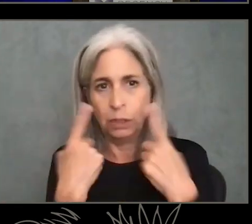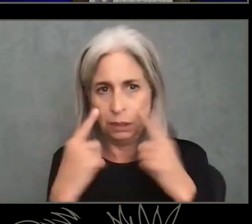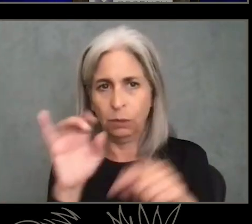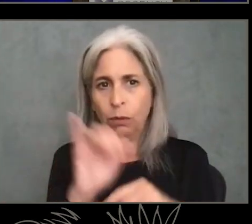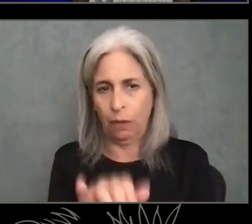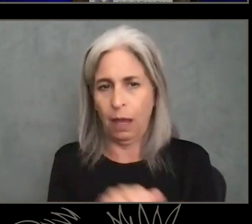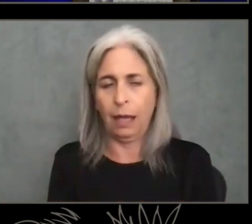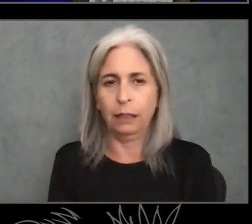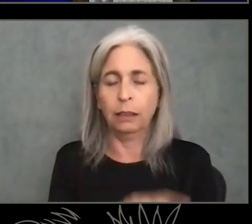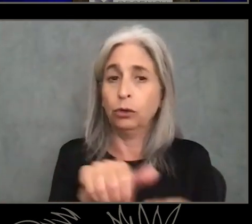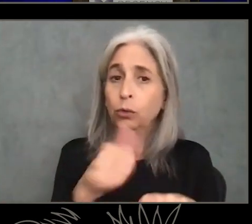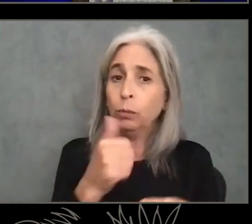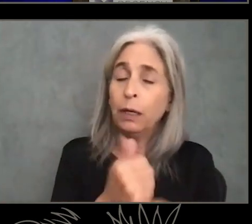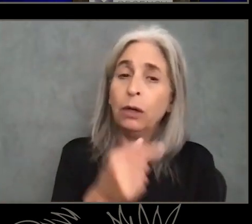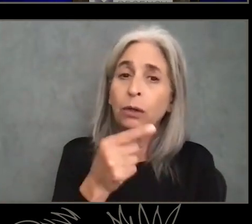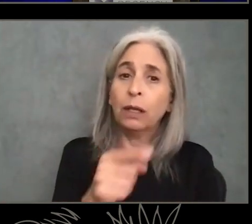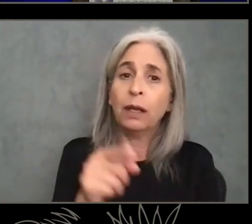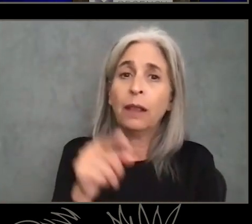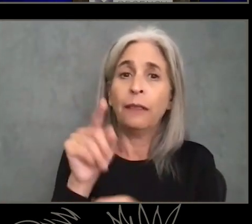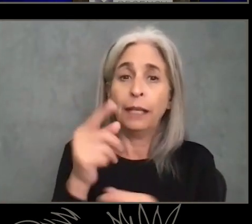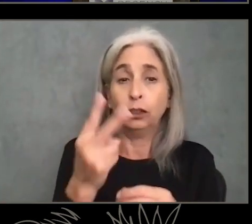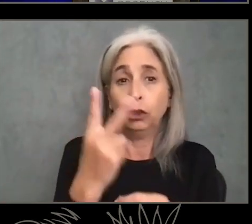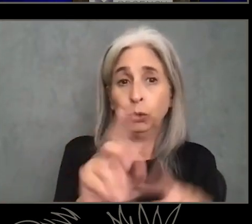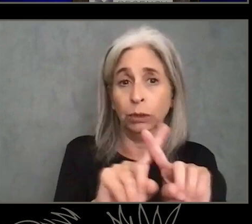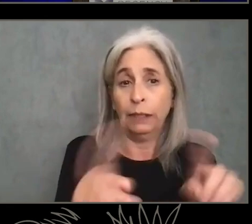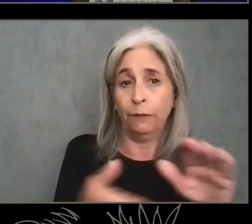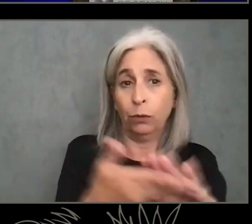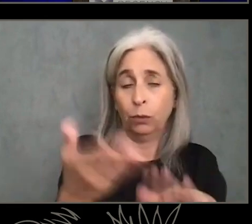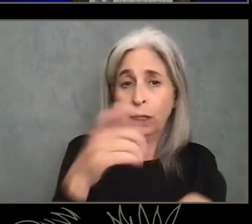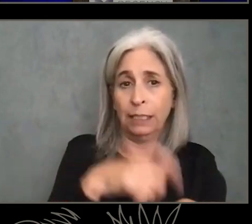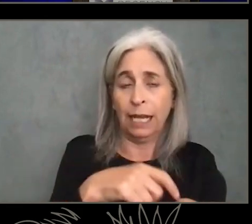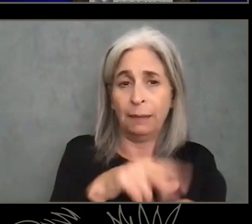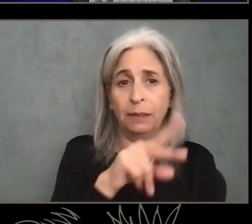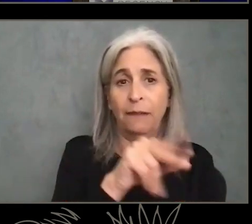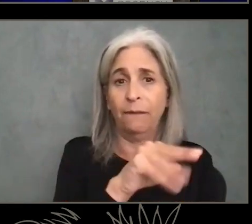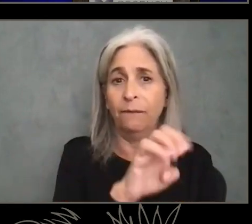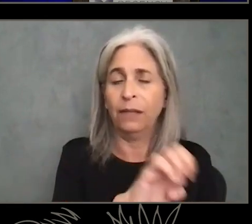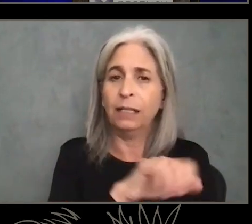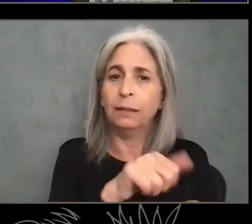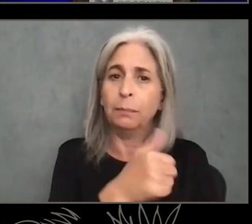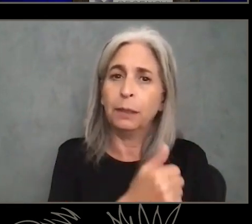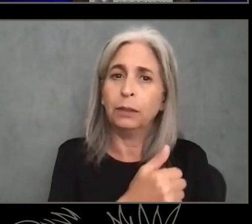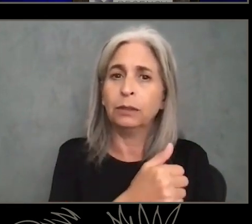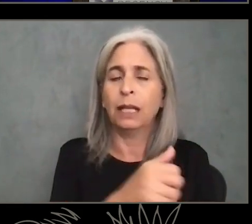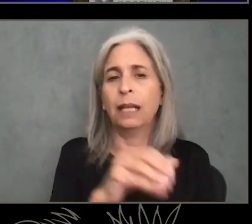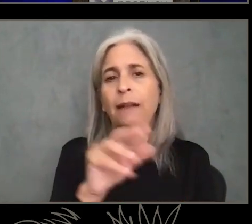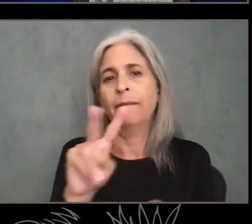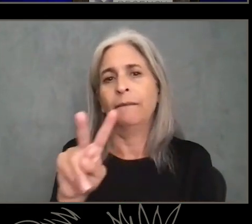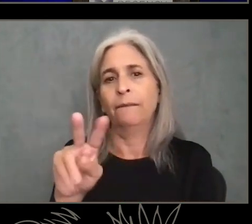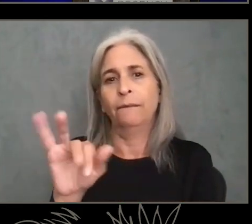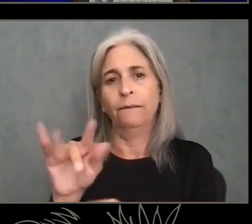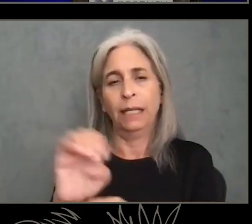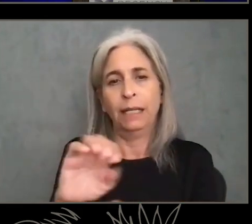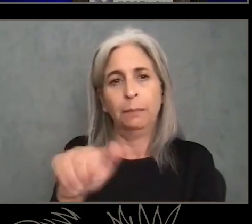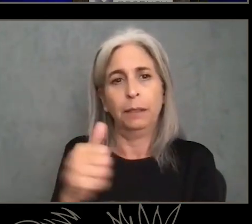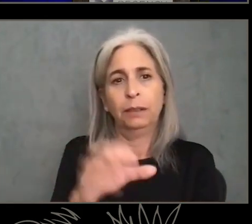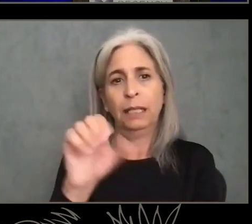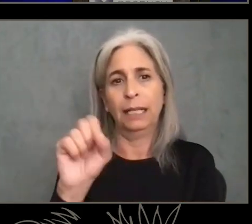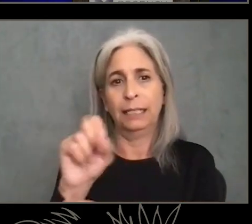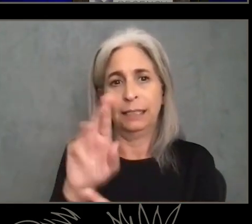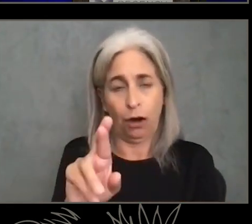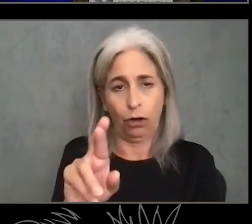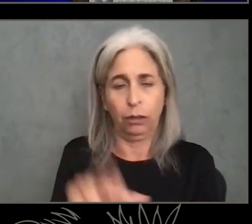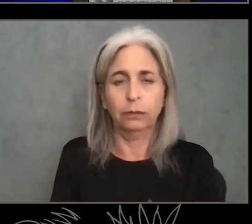So in order to build these two different runtimes, you have a Vite build and a Vite build SSR.